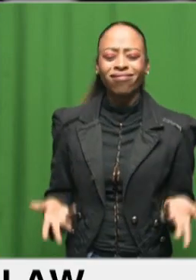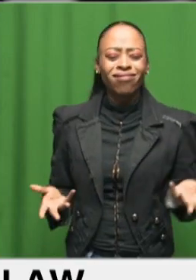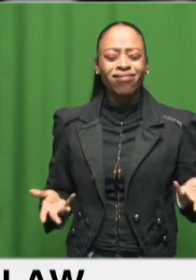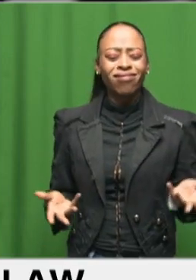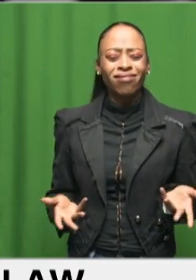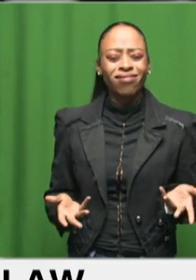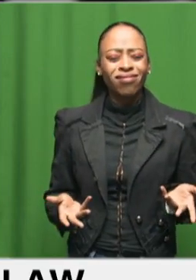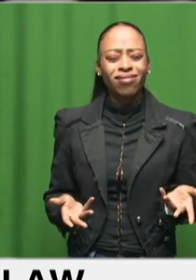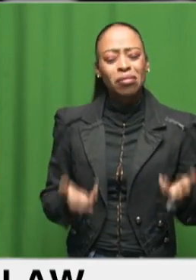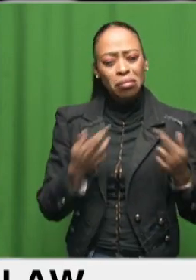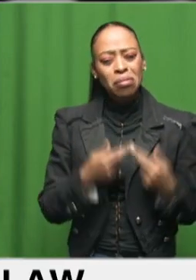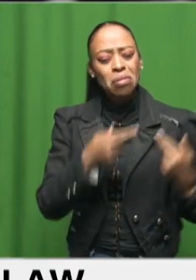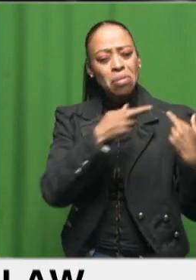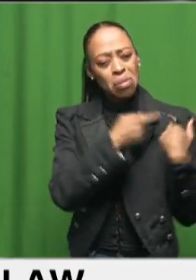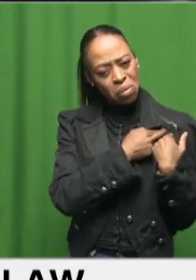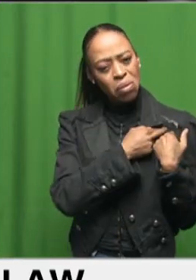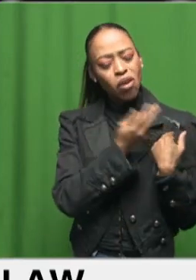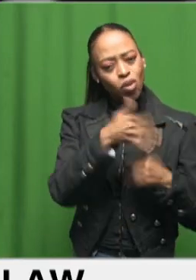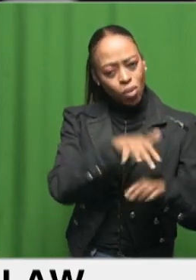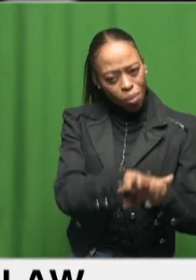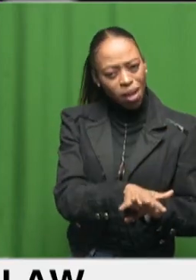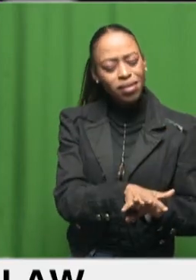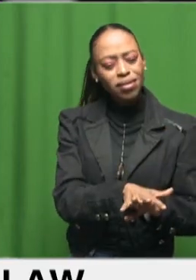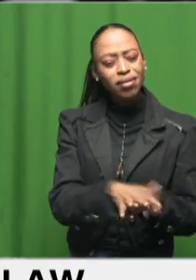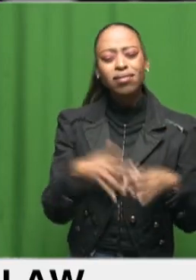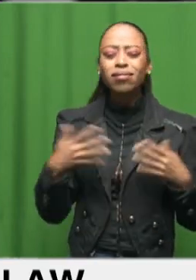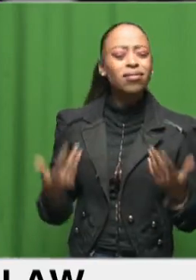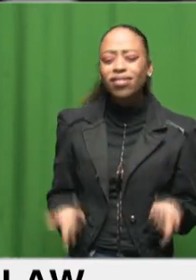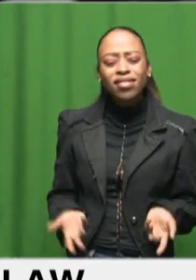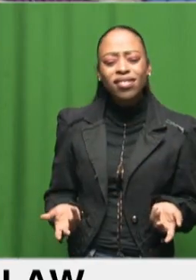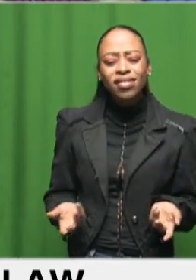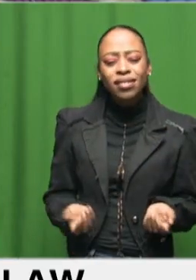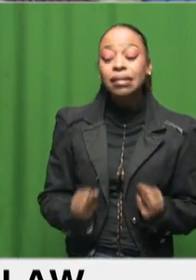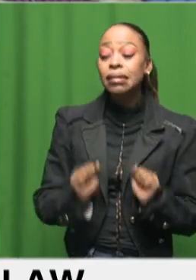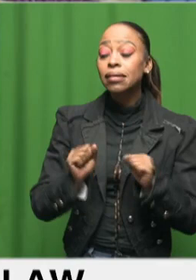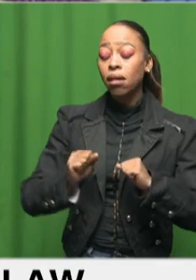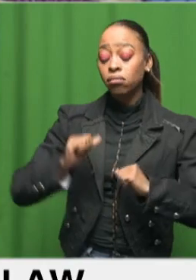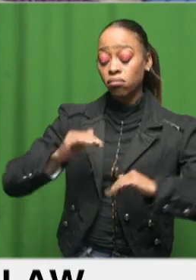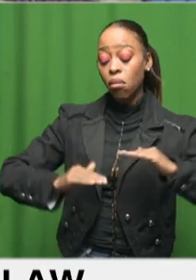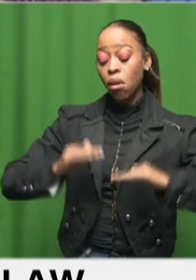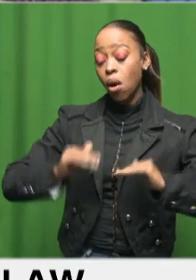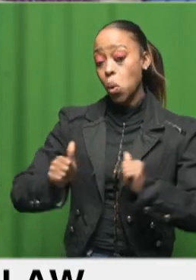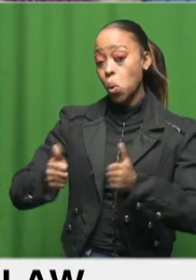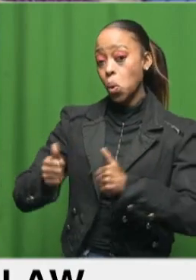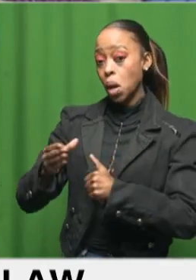who are responsible for implementing it. Look, we have a good balance. You